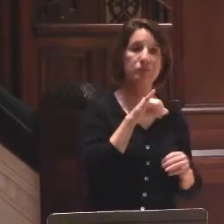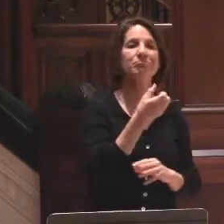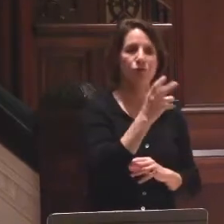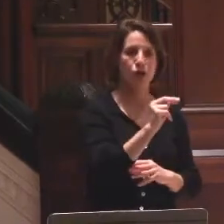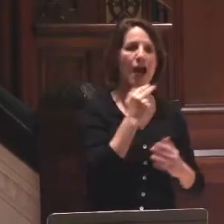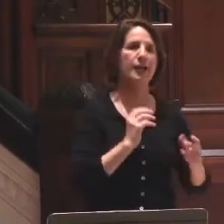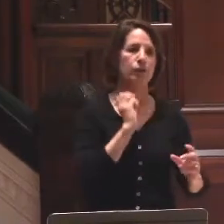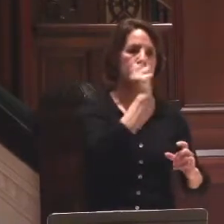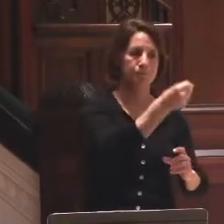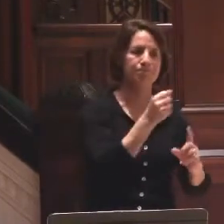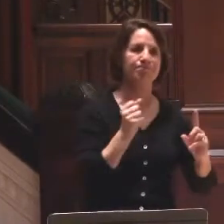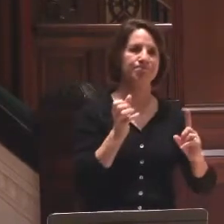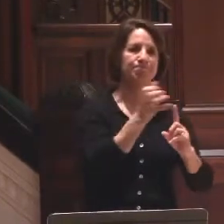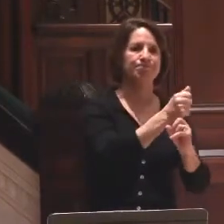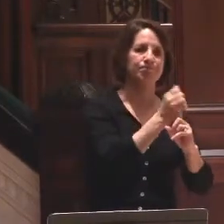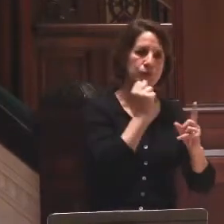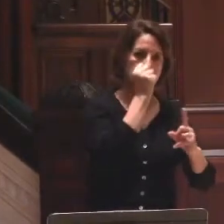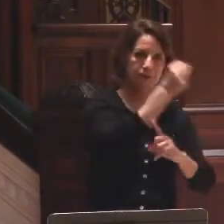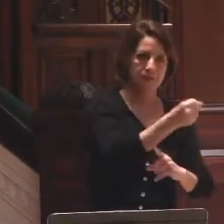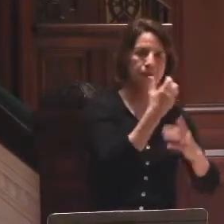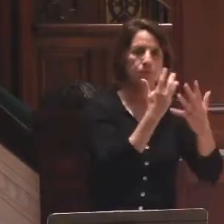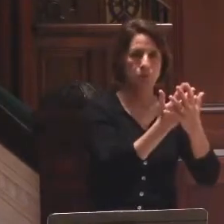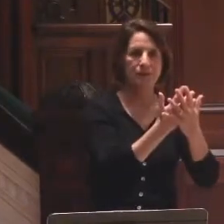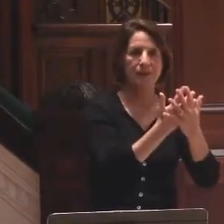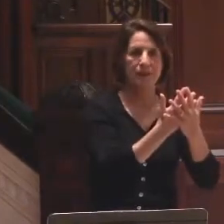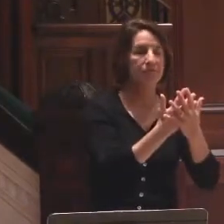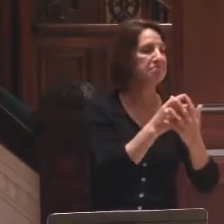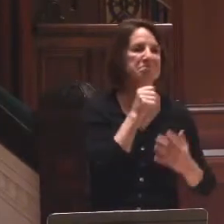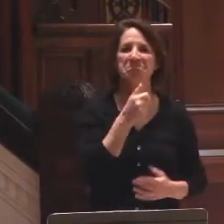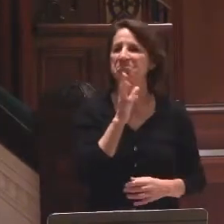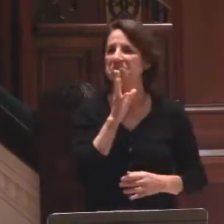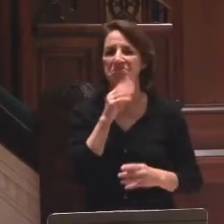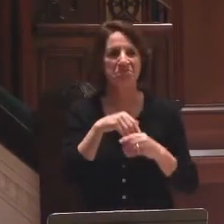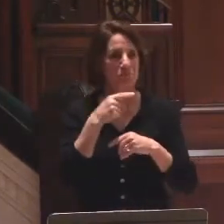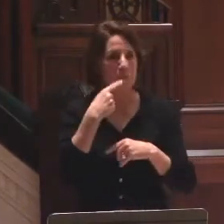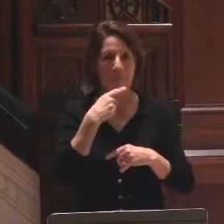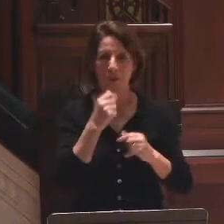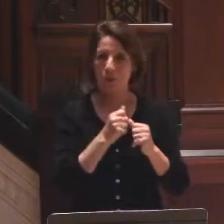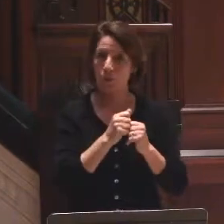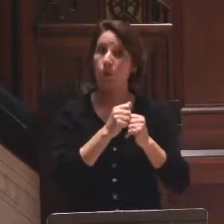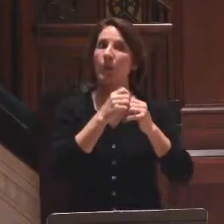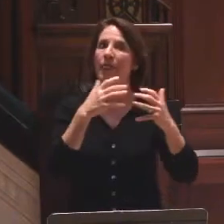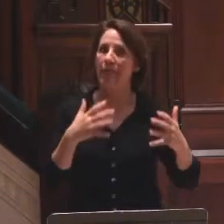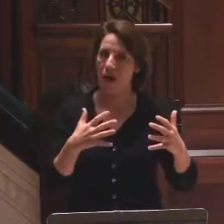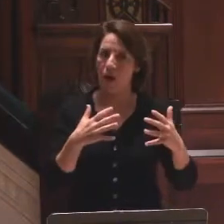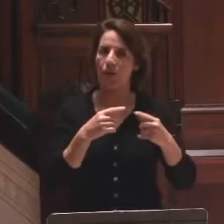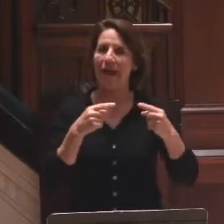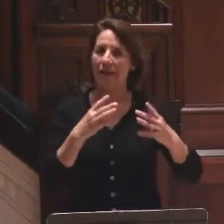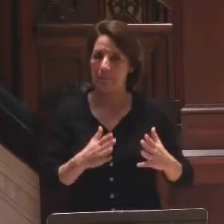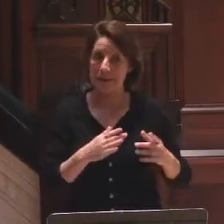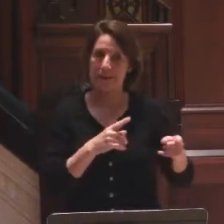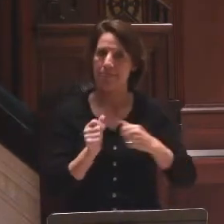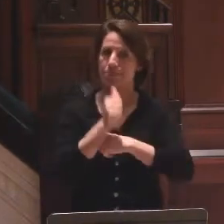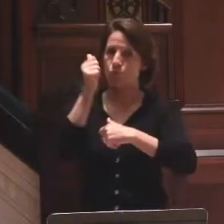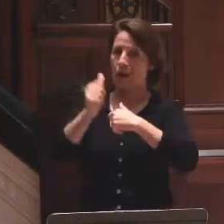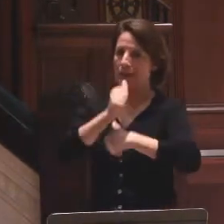surprise. You don't talk that way in public without making enemies, without being a threat to the status quo.